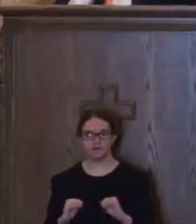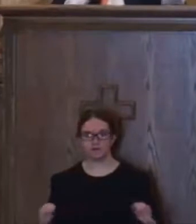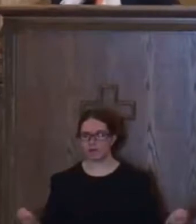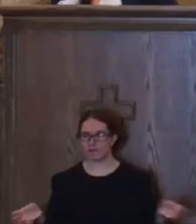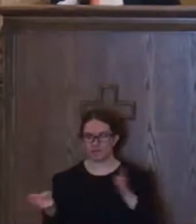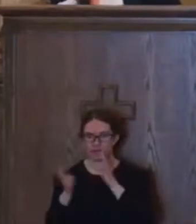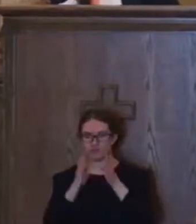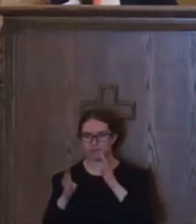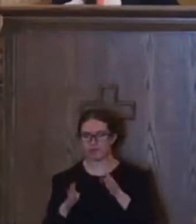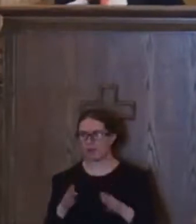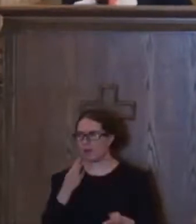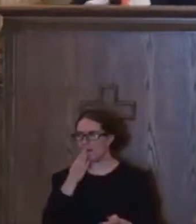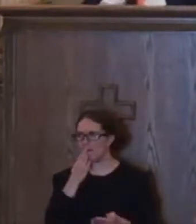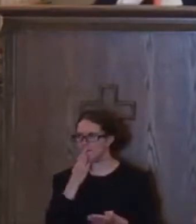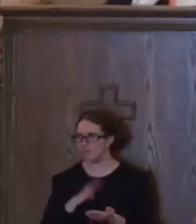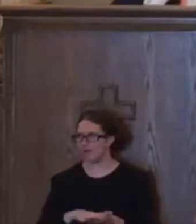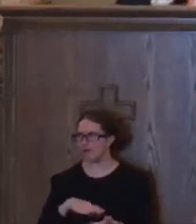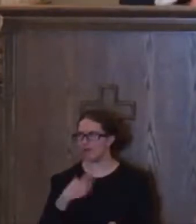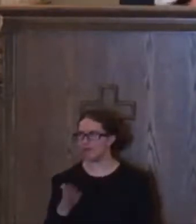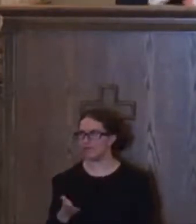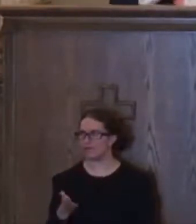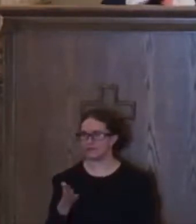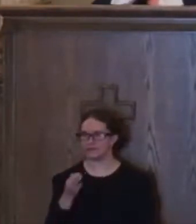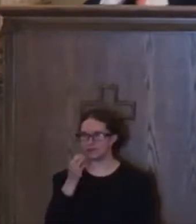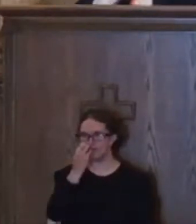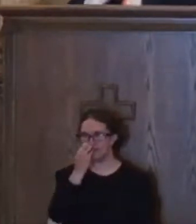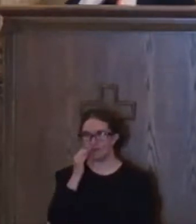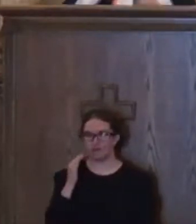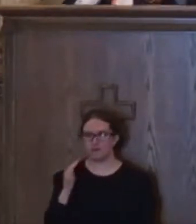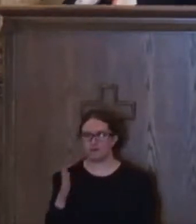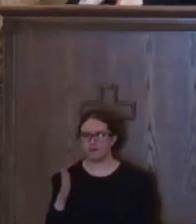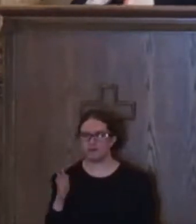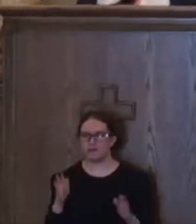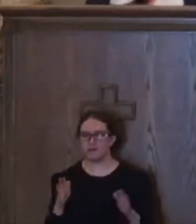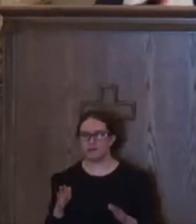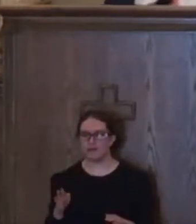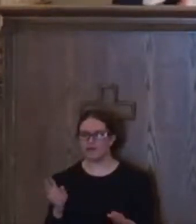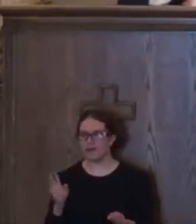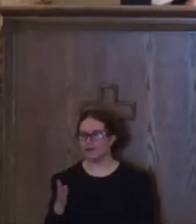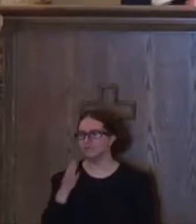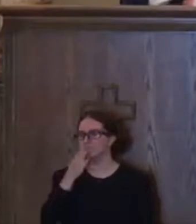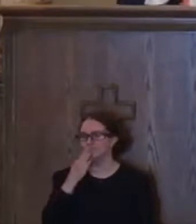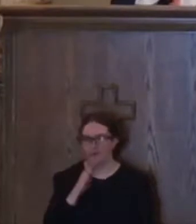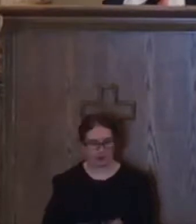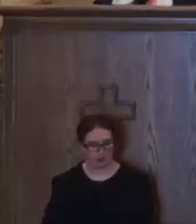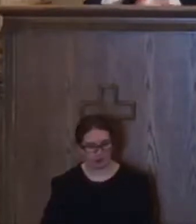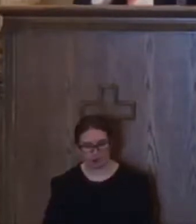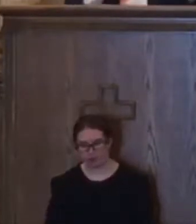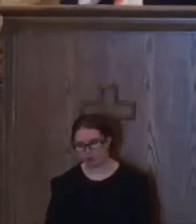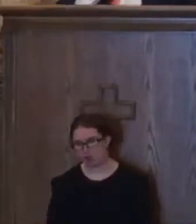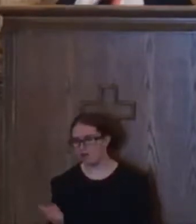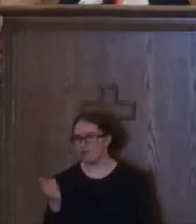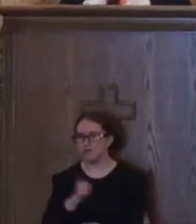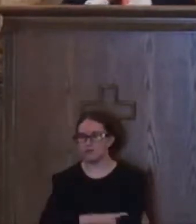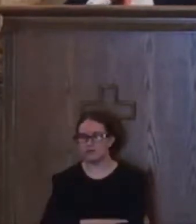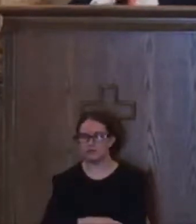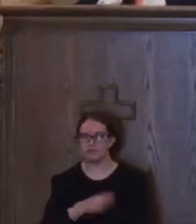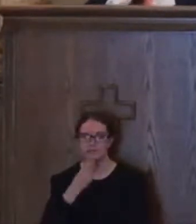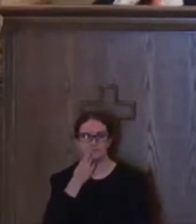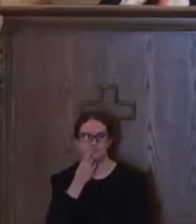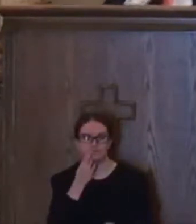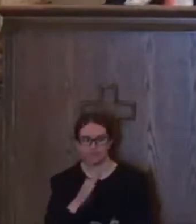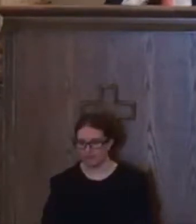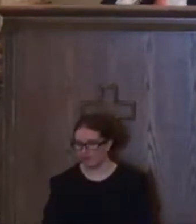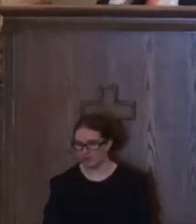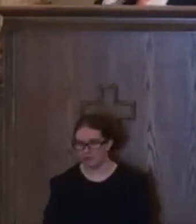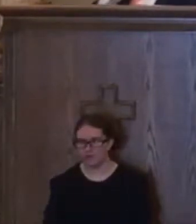talk about how horrible things are. And hey, they've had it hard. Things have been terrible.